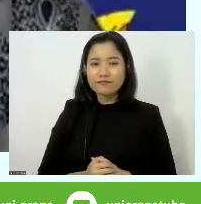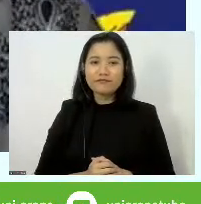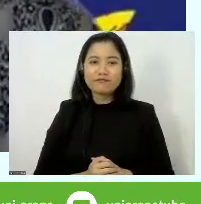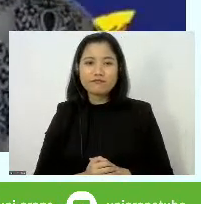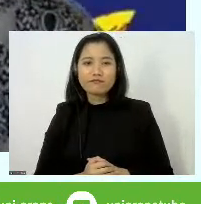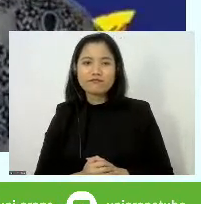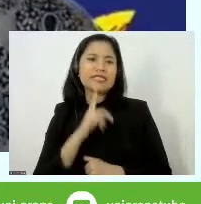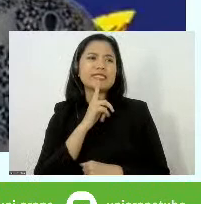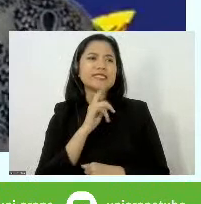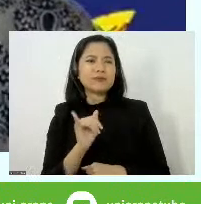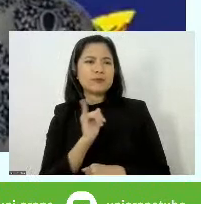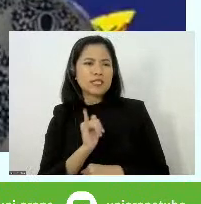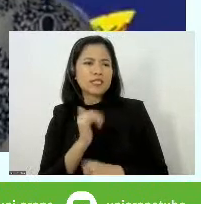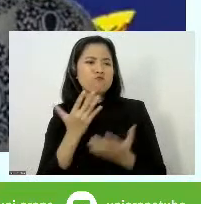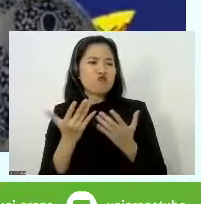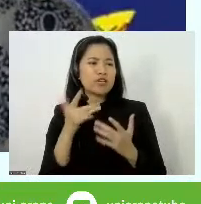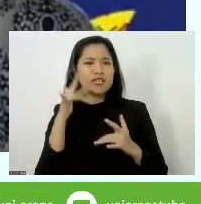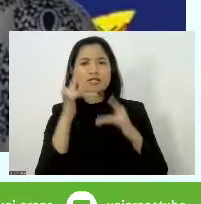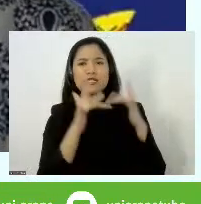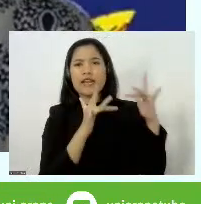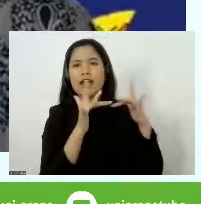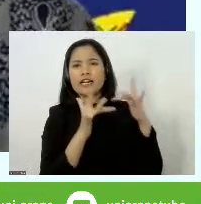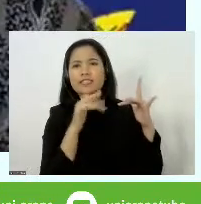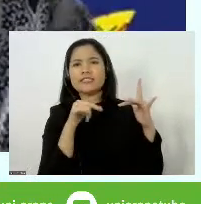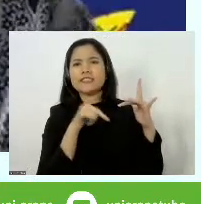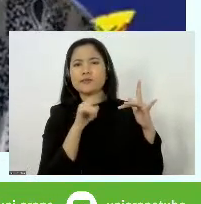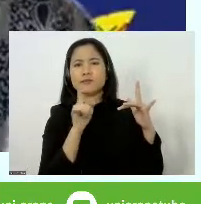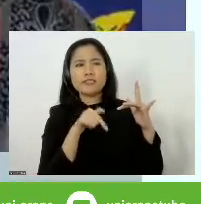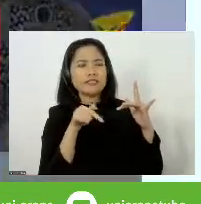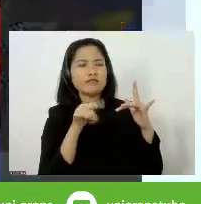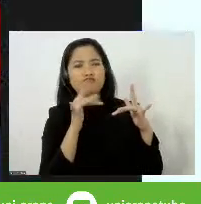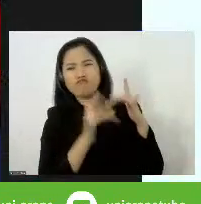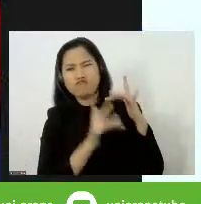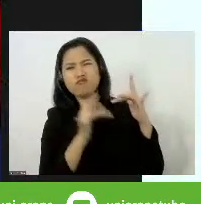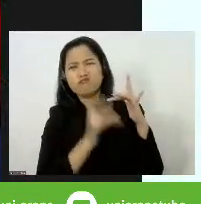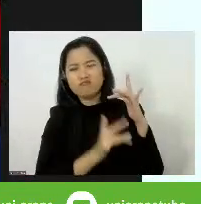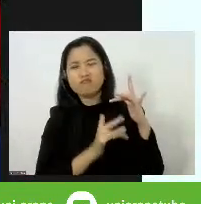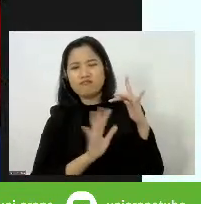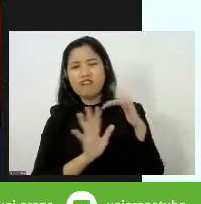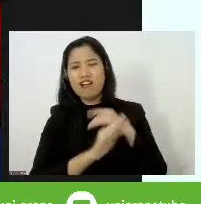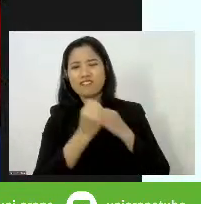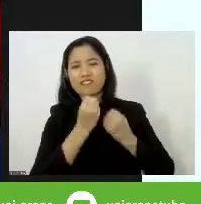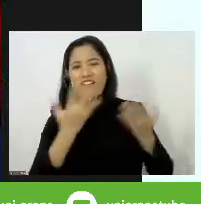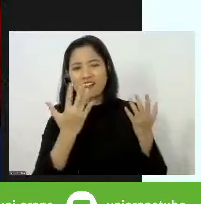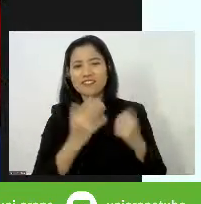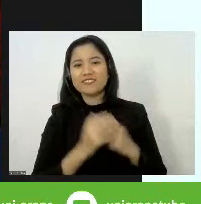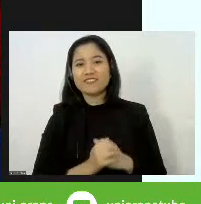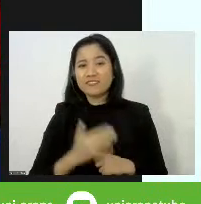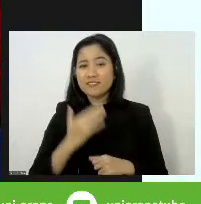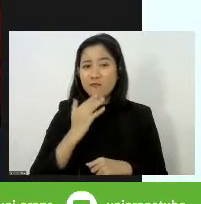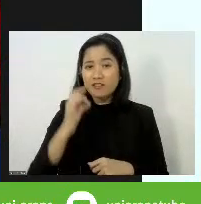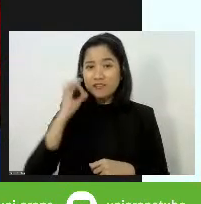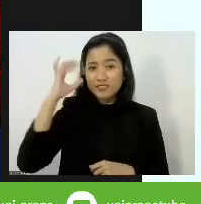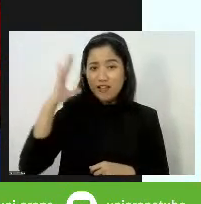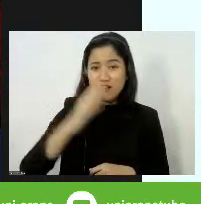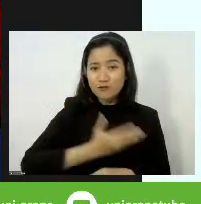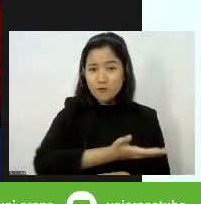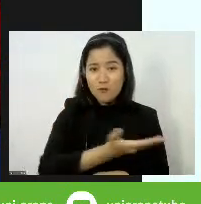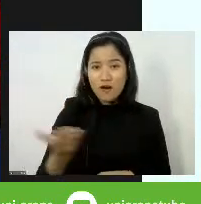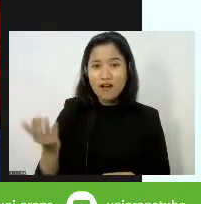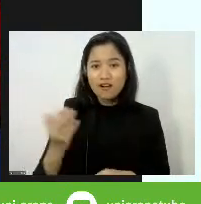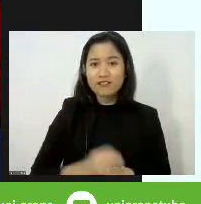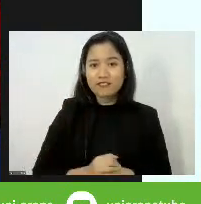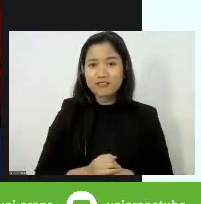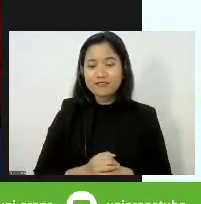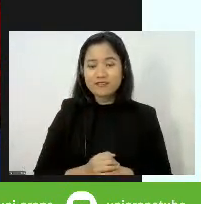speech Lauli OK Google selamat siang selamat siang Pak Hadi Mulyanto feat